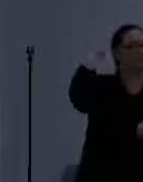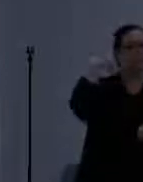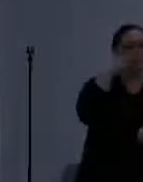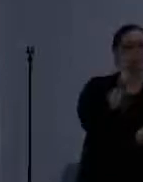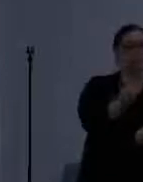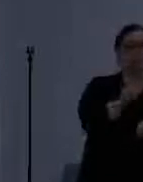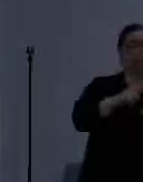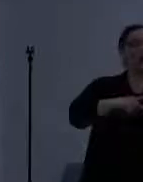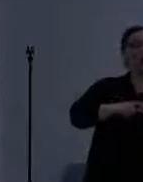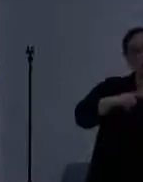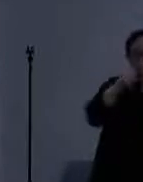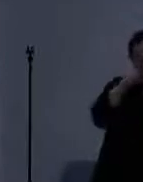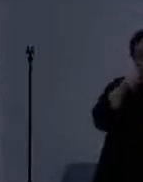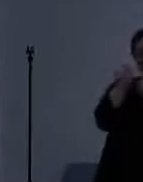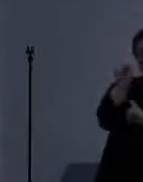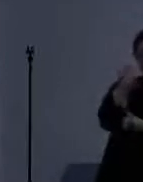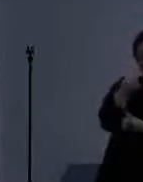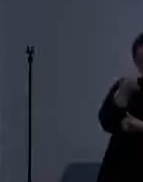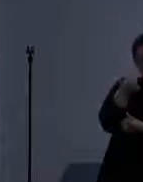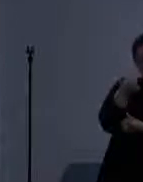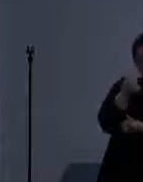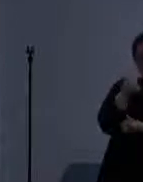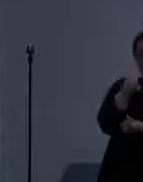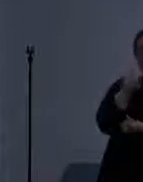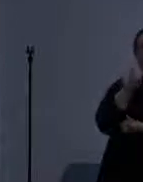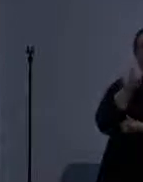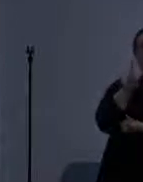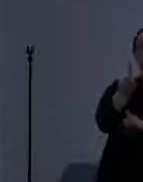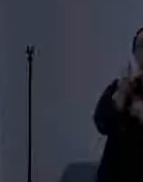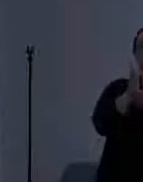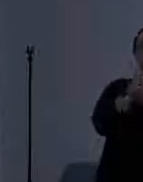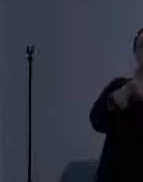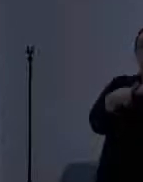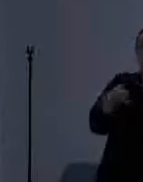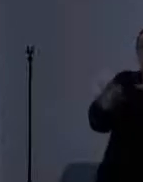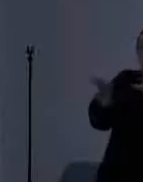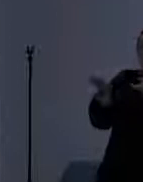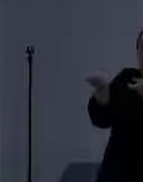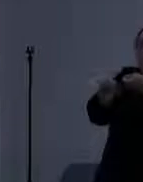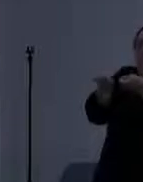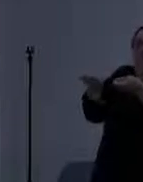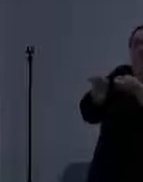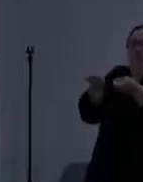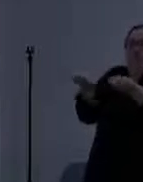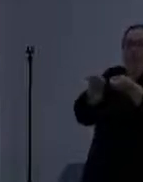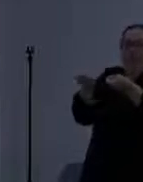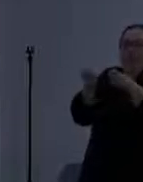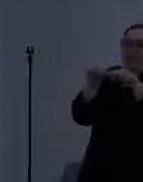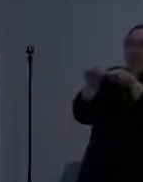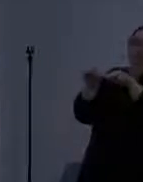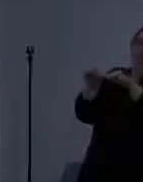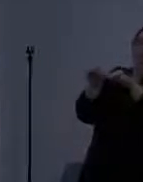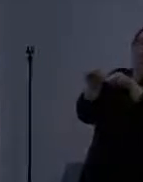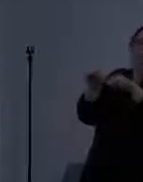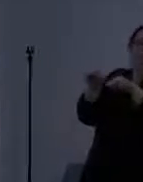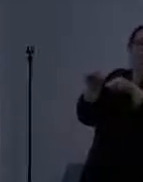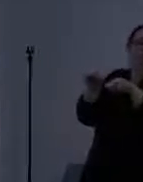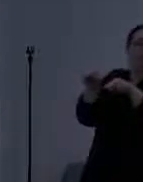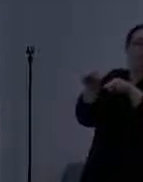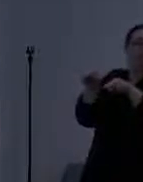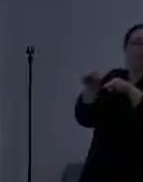part of what we do, you'll hear people talk about that we're a regulator, which is a bit like, who's heard